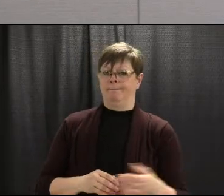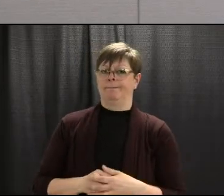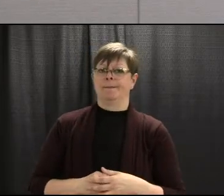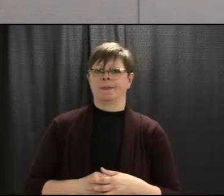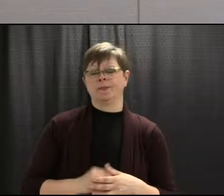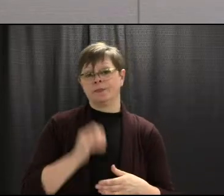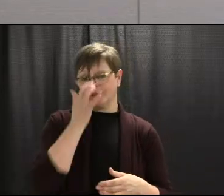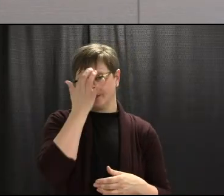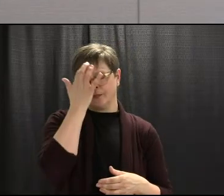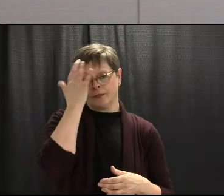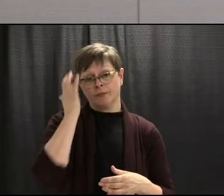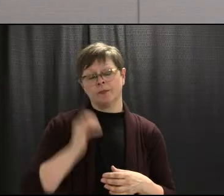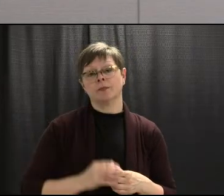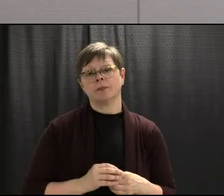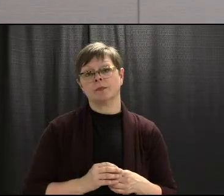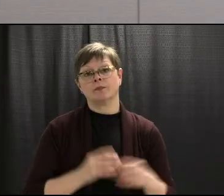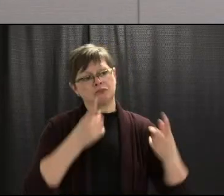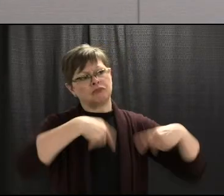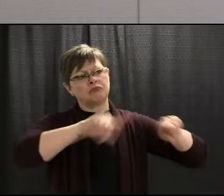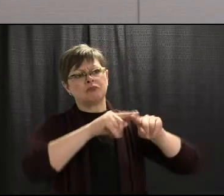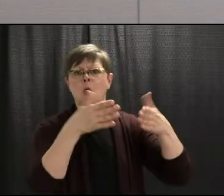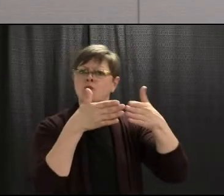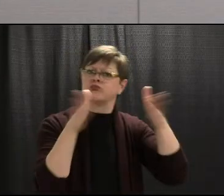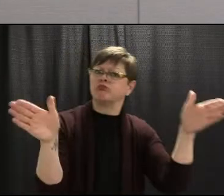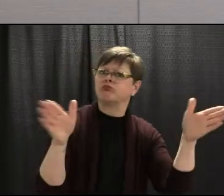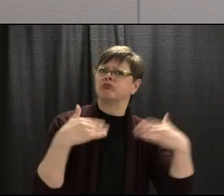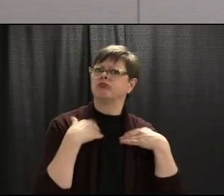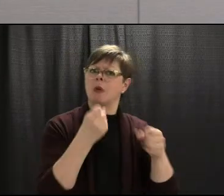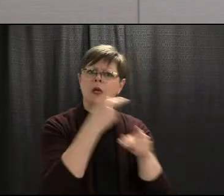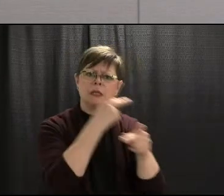open about healthcare investments. There's been